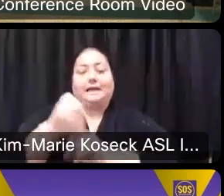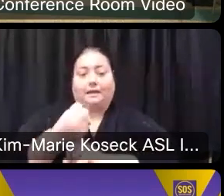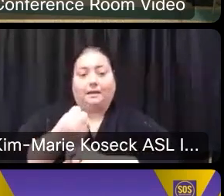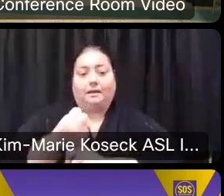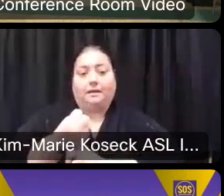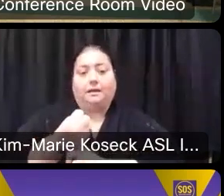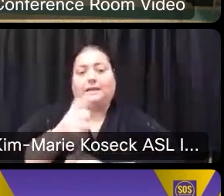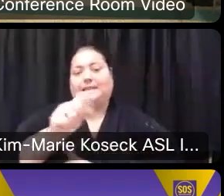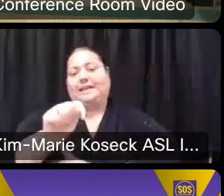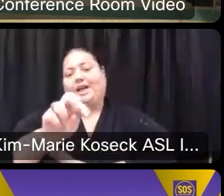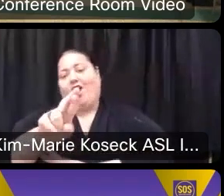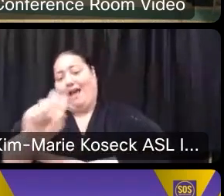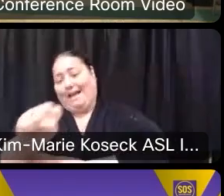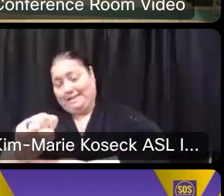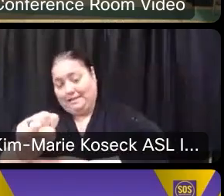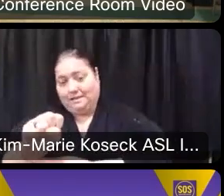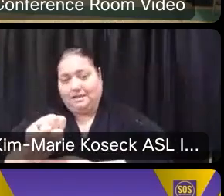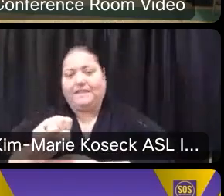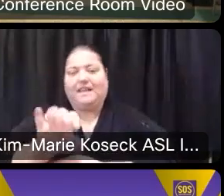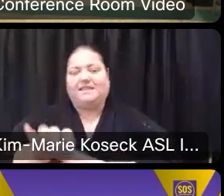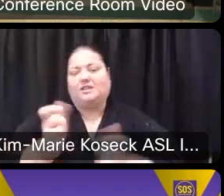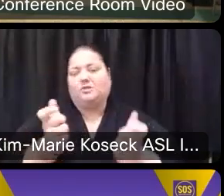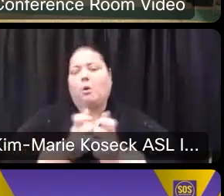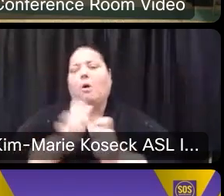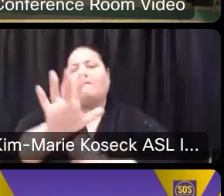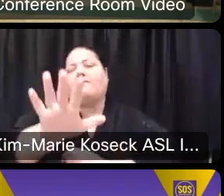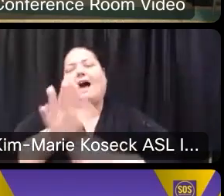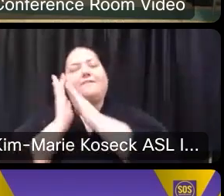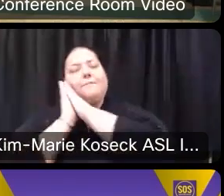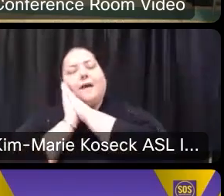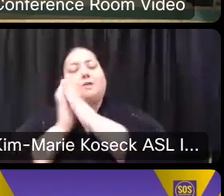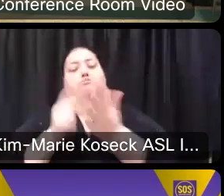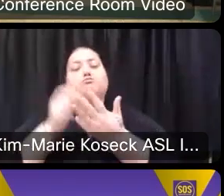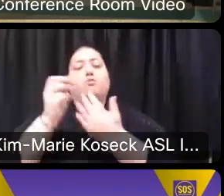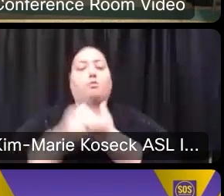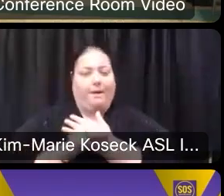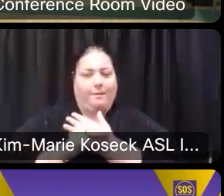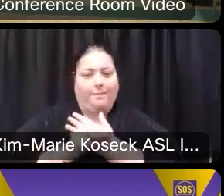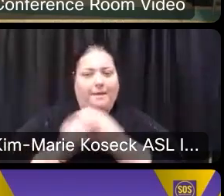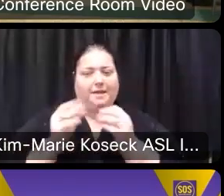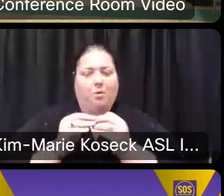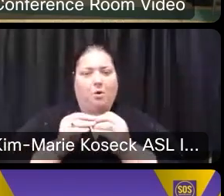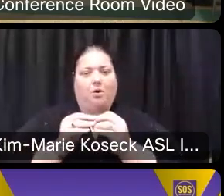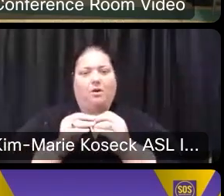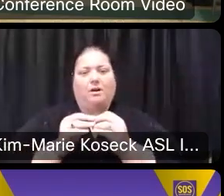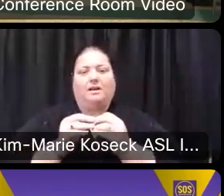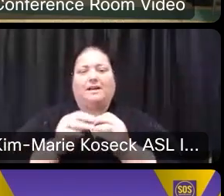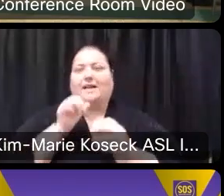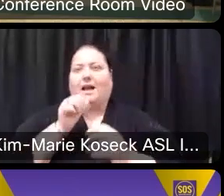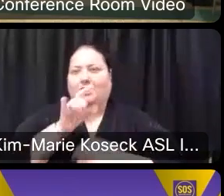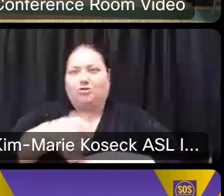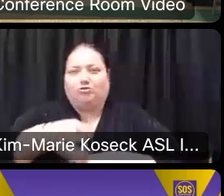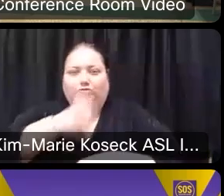is a small 5-bed program that's a more alternative to more restrictive